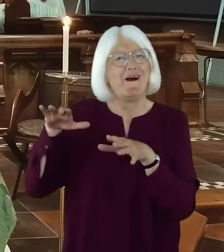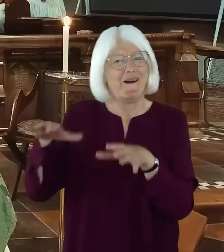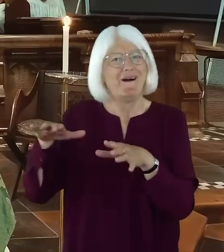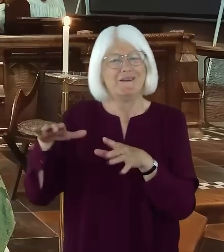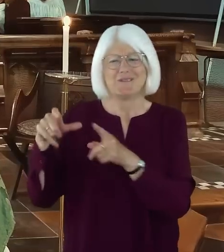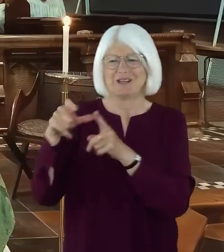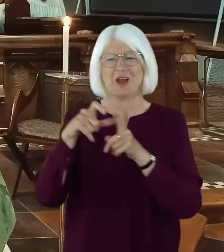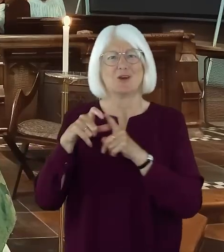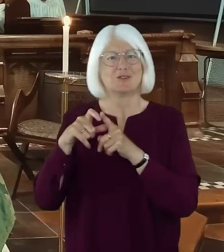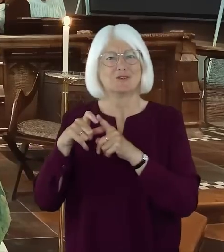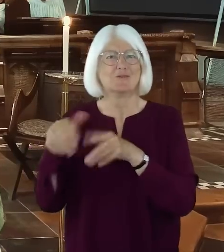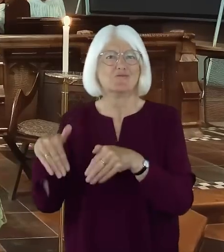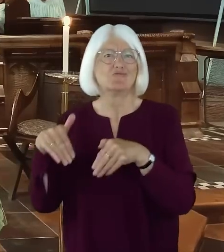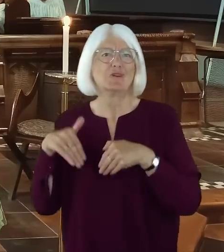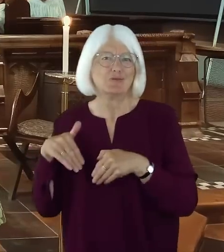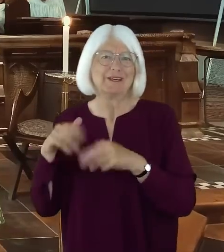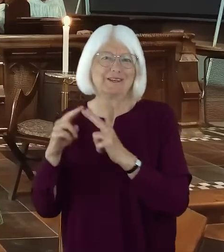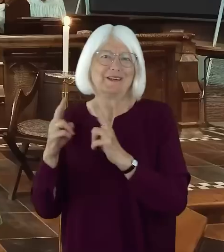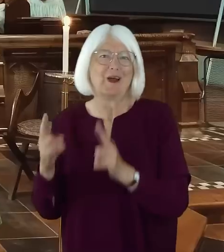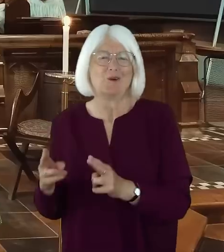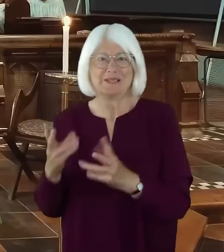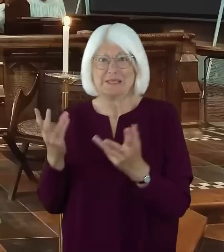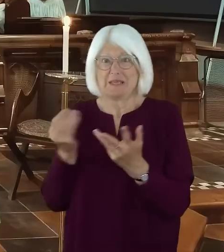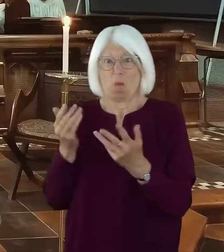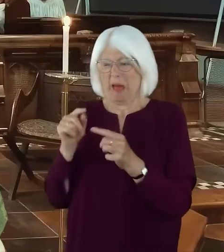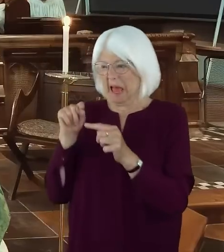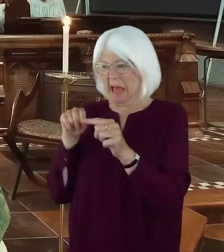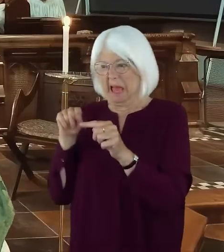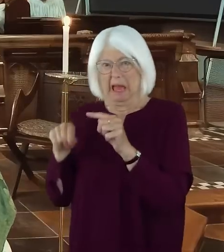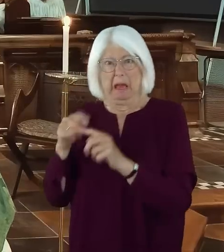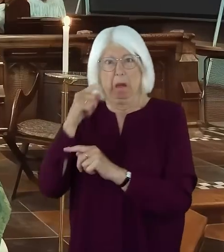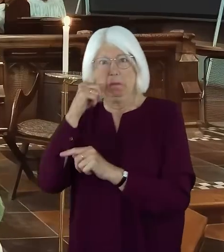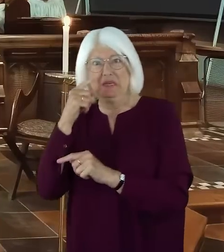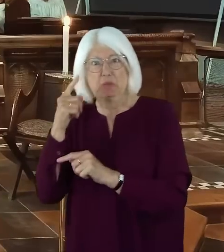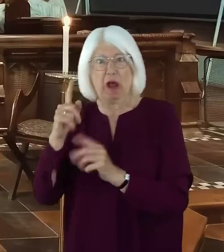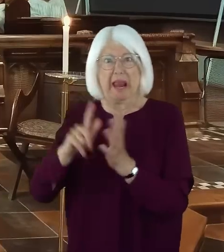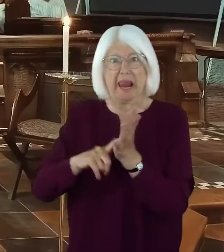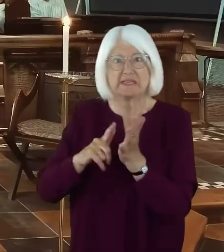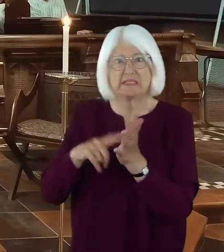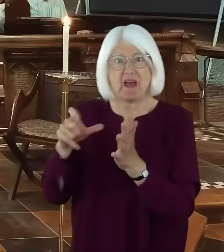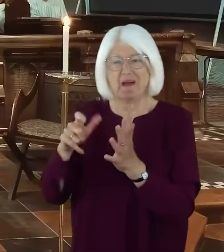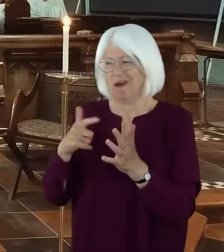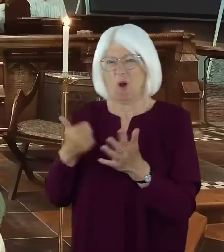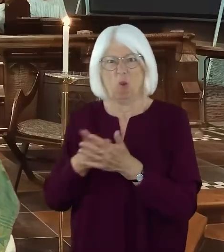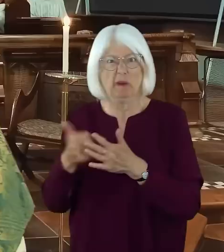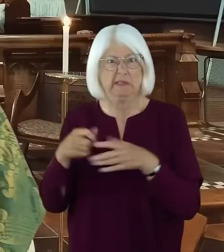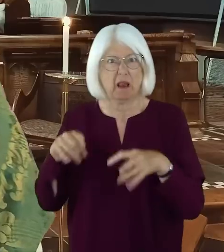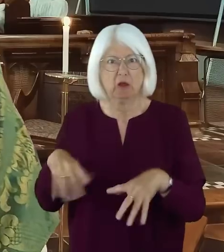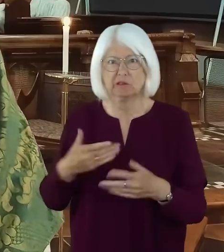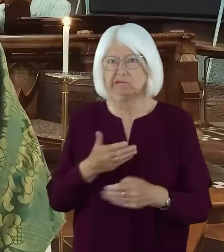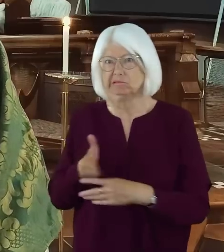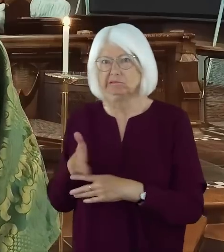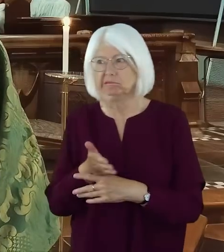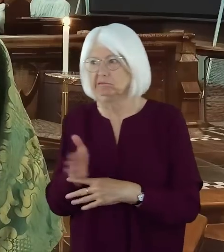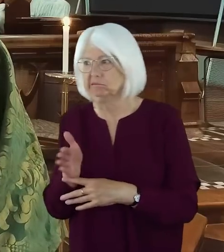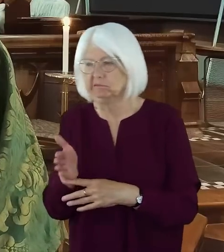Leicester and Peterborough. I say somewhere between because every time I go there, it seems to have moved to a slightly different place, and the